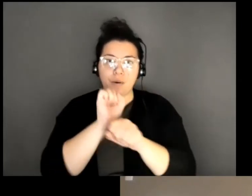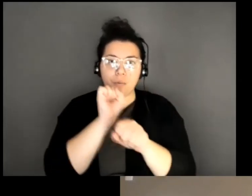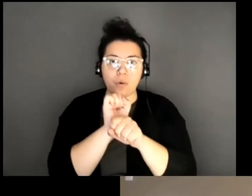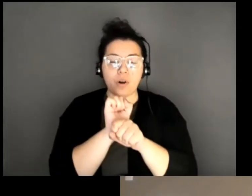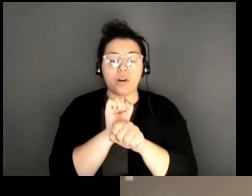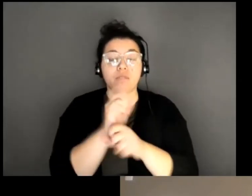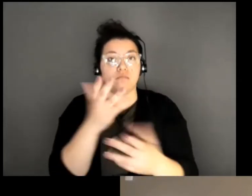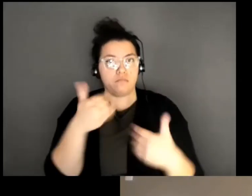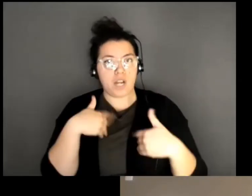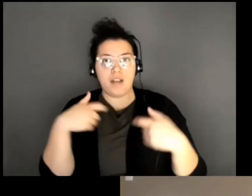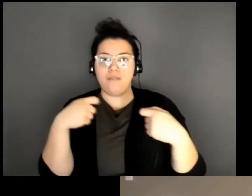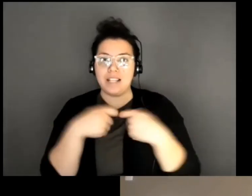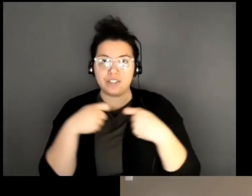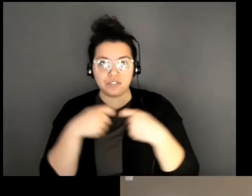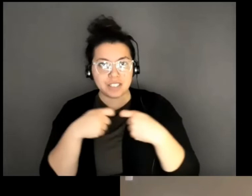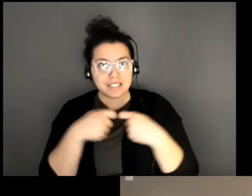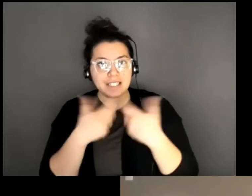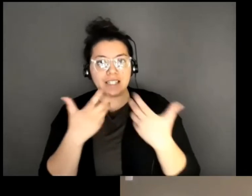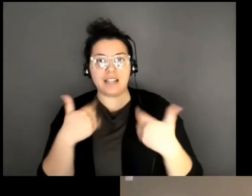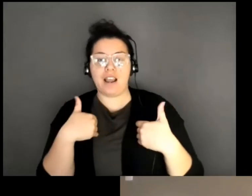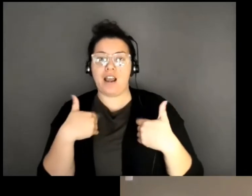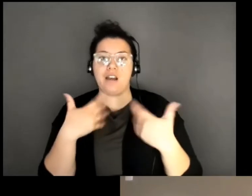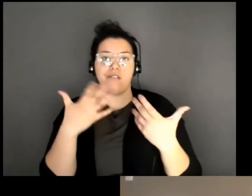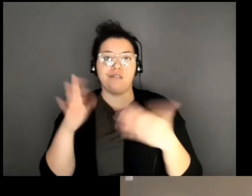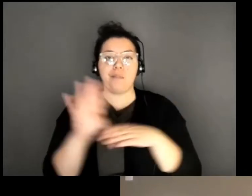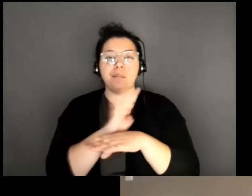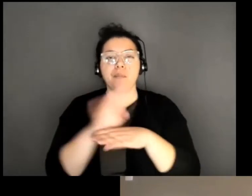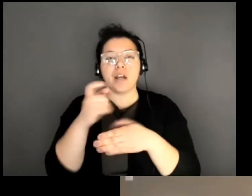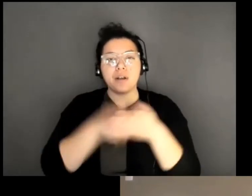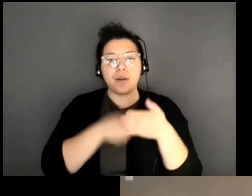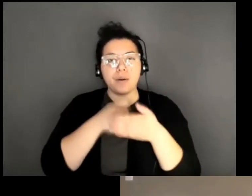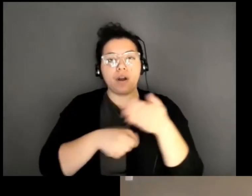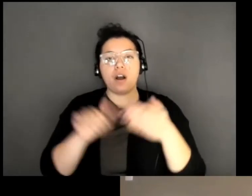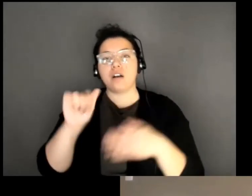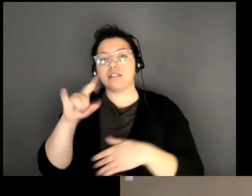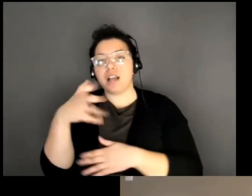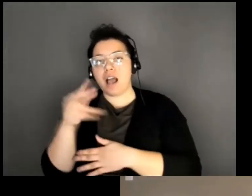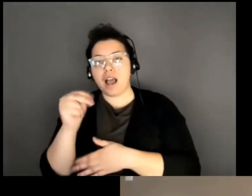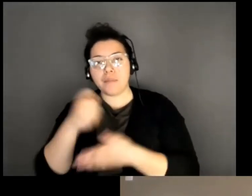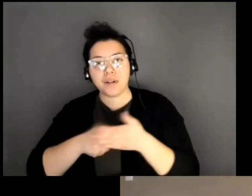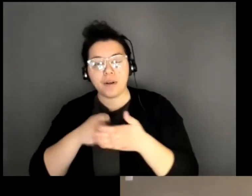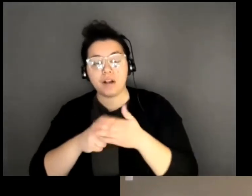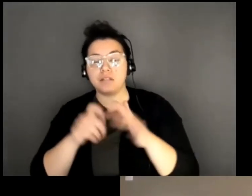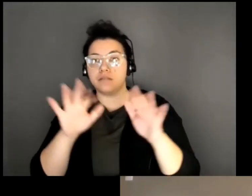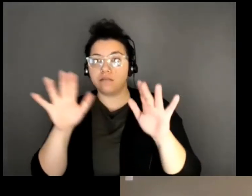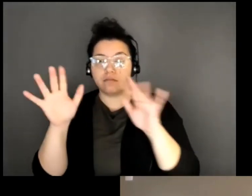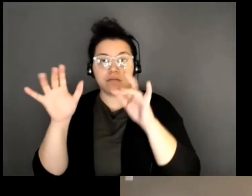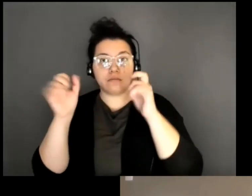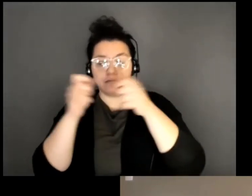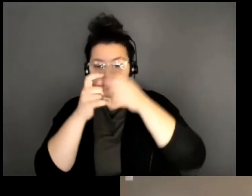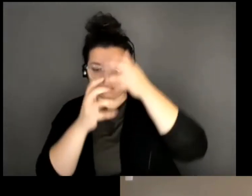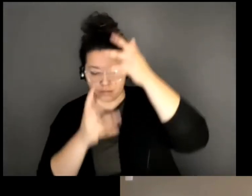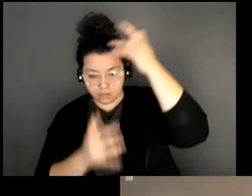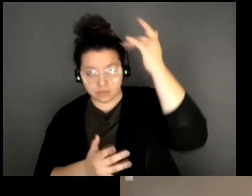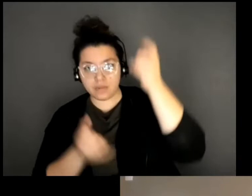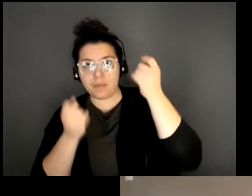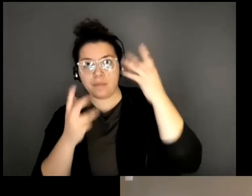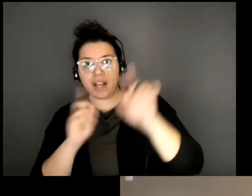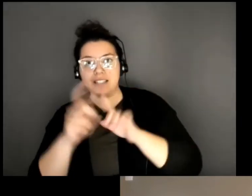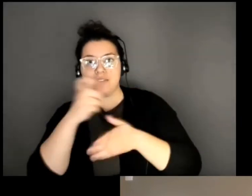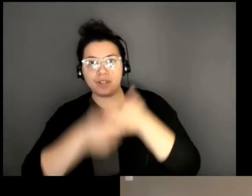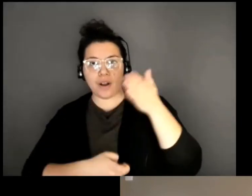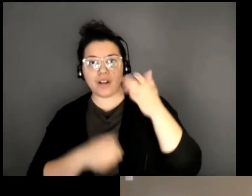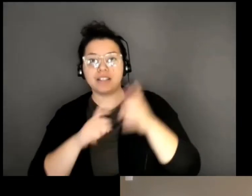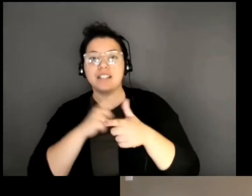electricity, general overhead, administrative costs. Then there's the cost of all the little things that go in the guest room, the shampoo bottles, the pen